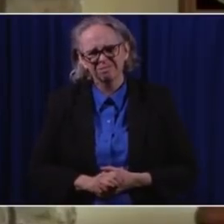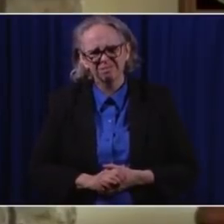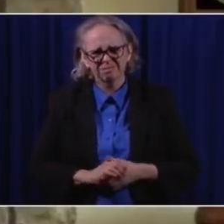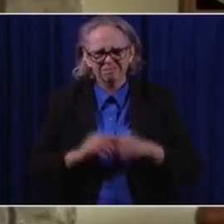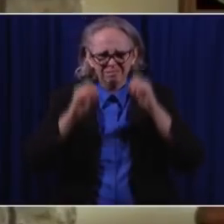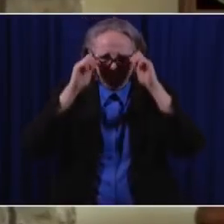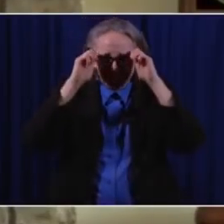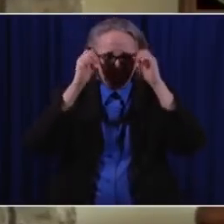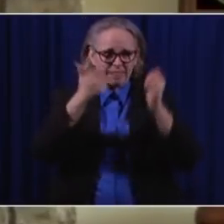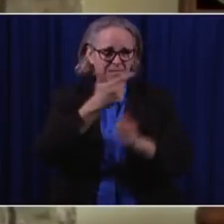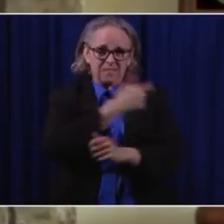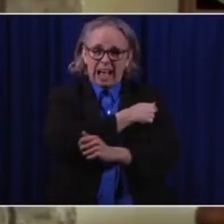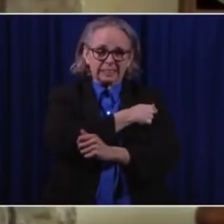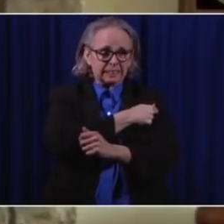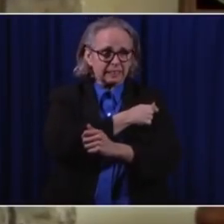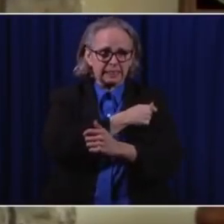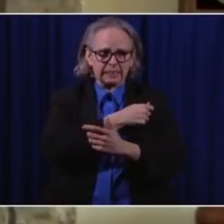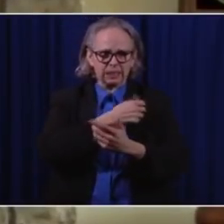better news.